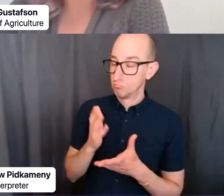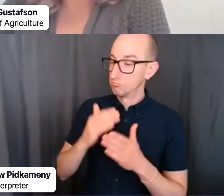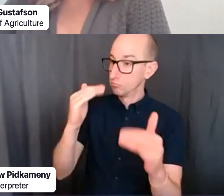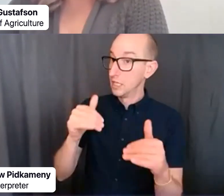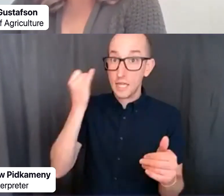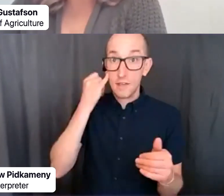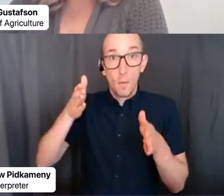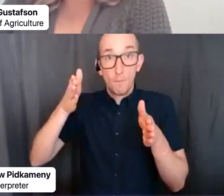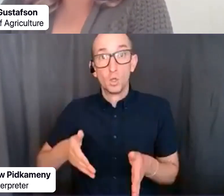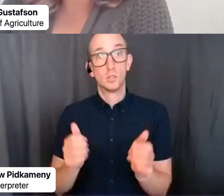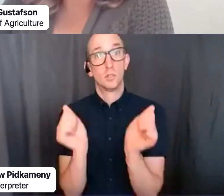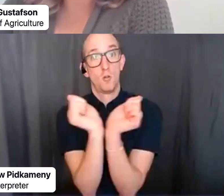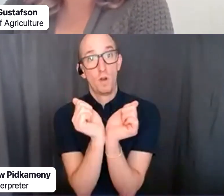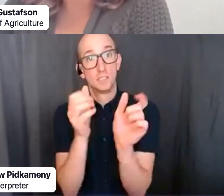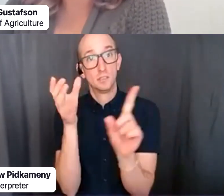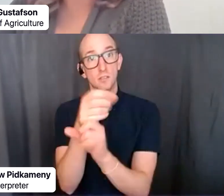the holding cell?